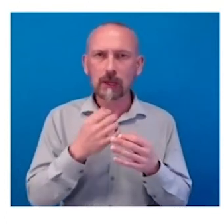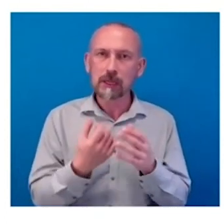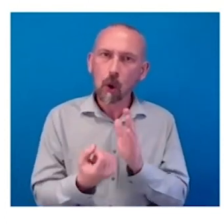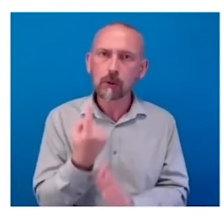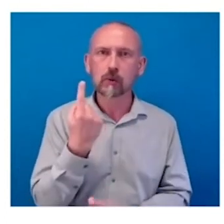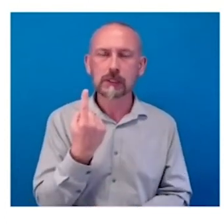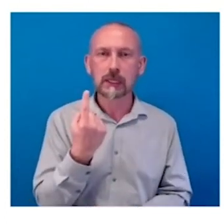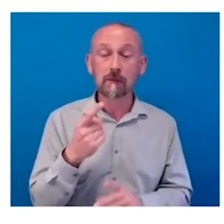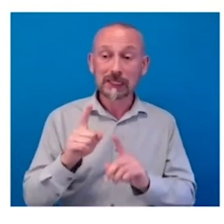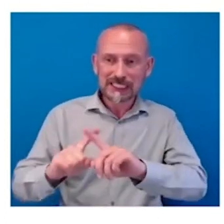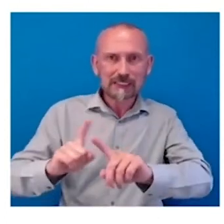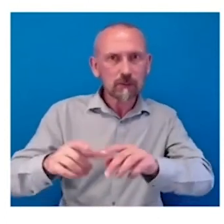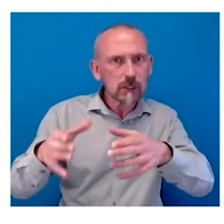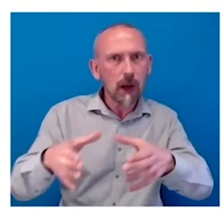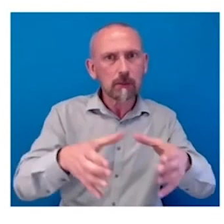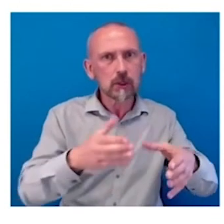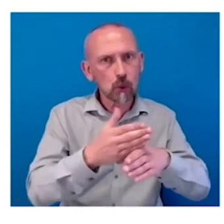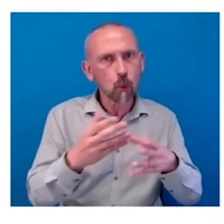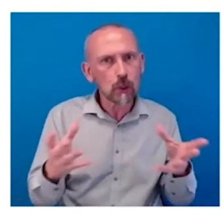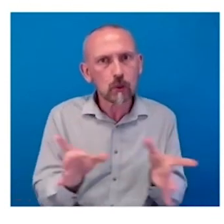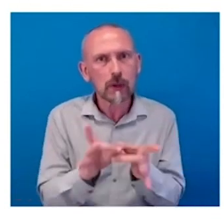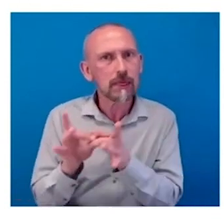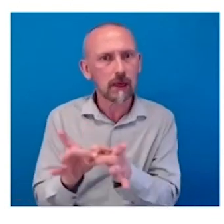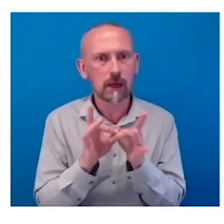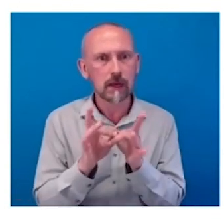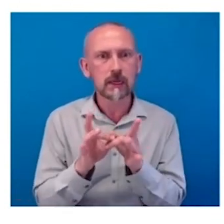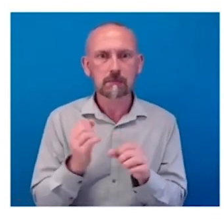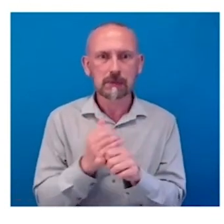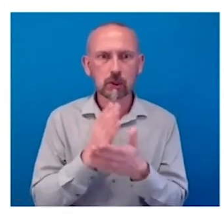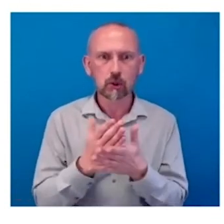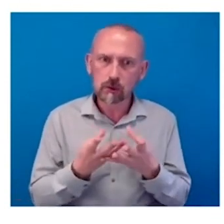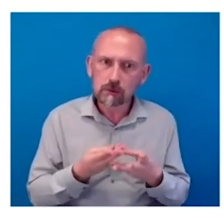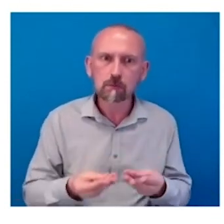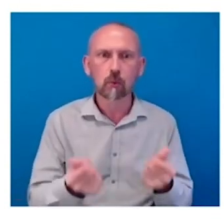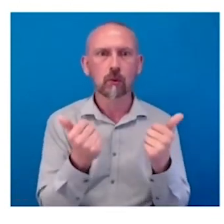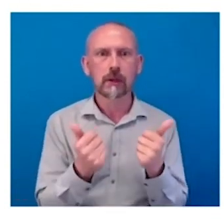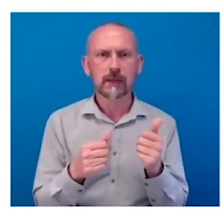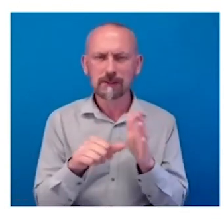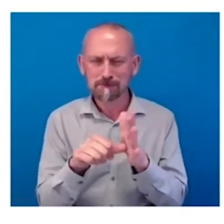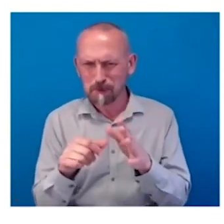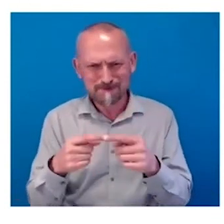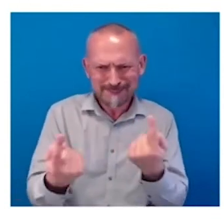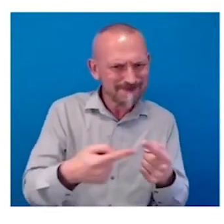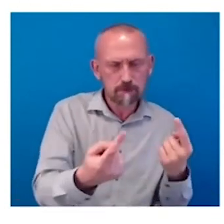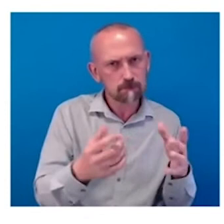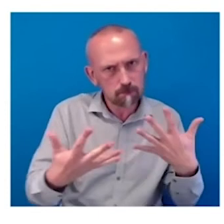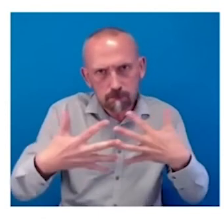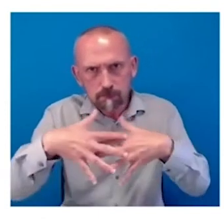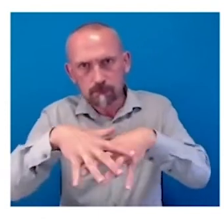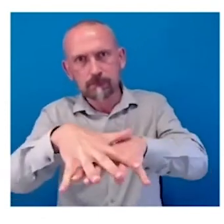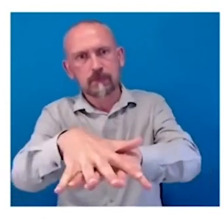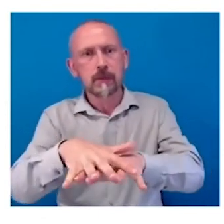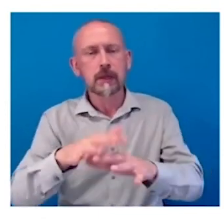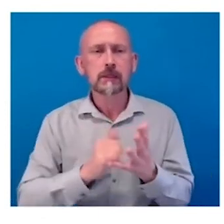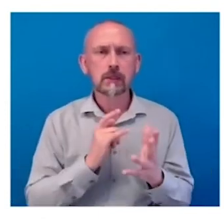work together and to kind of smooth those fault lines. And in terms of employment, from my point of view, from what we've seen from the